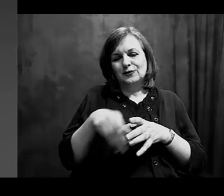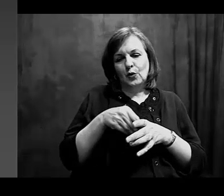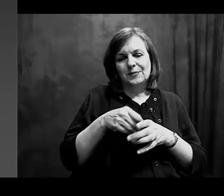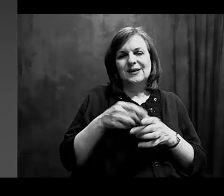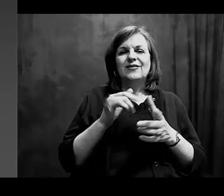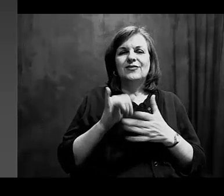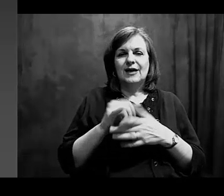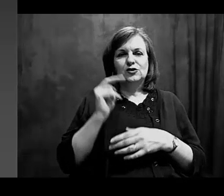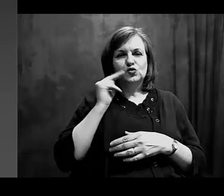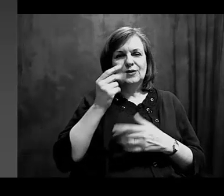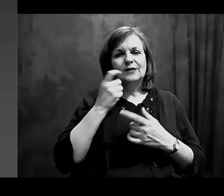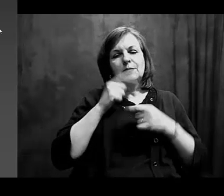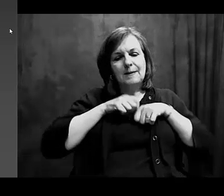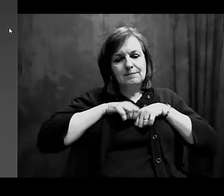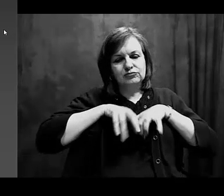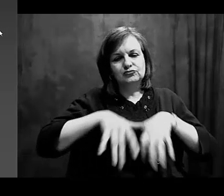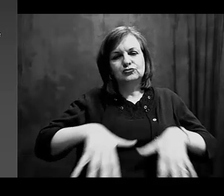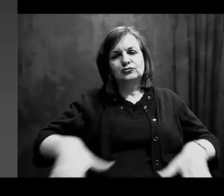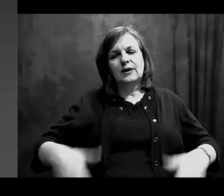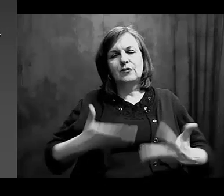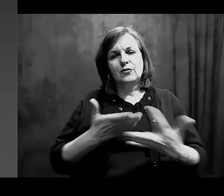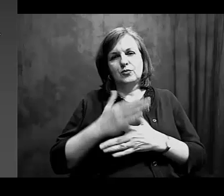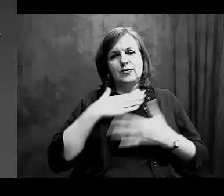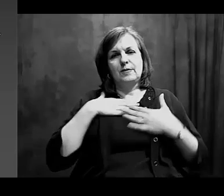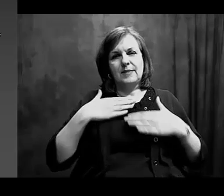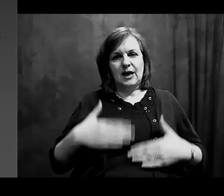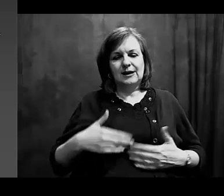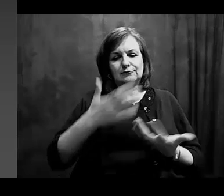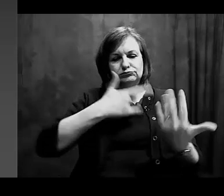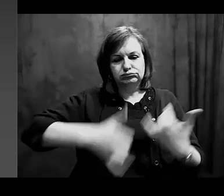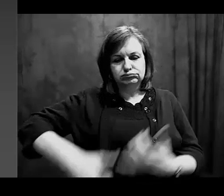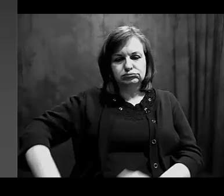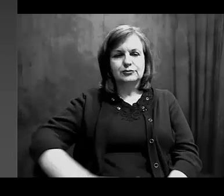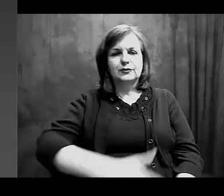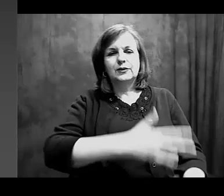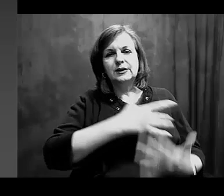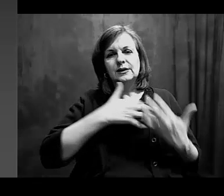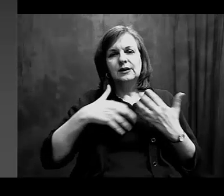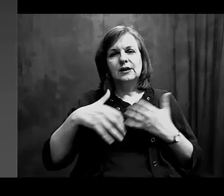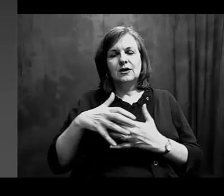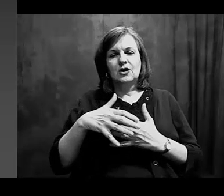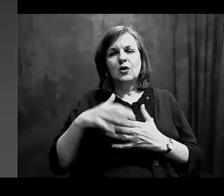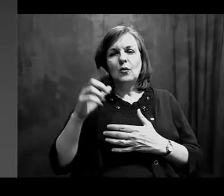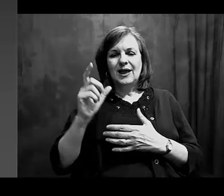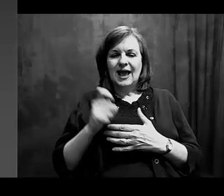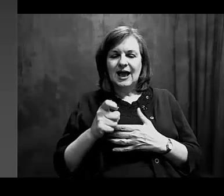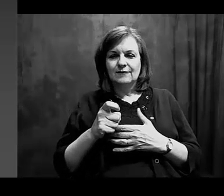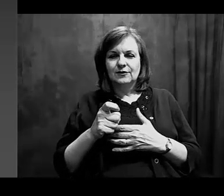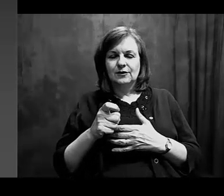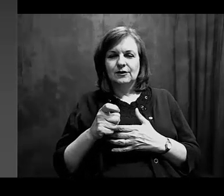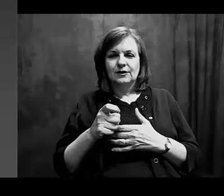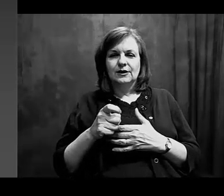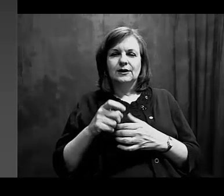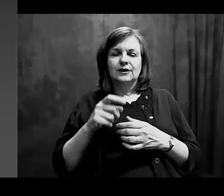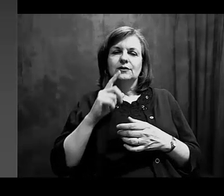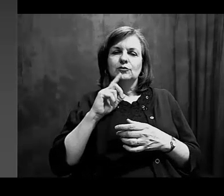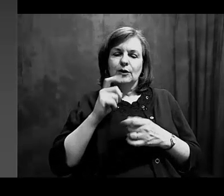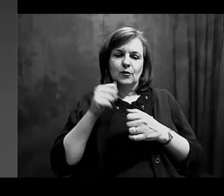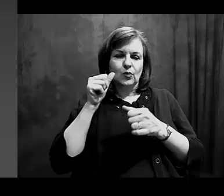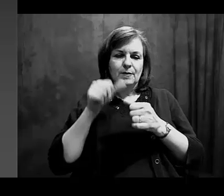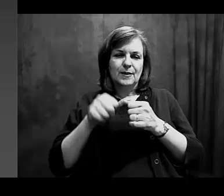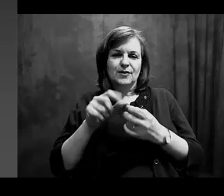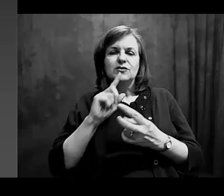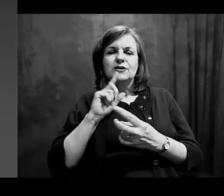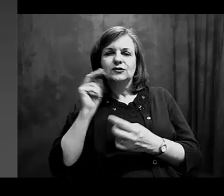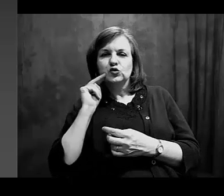to break down toxins for us. It's going to help us deal with damaged blood cells, deal with